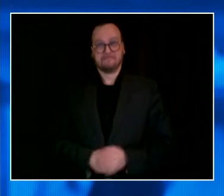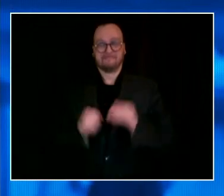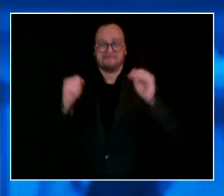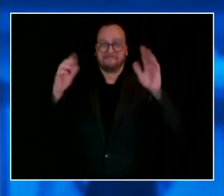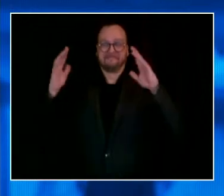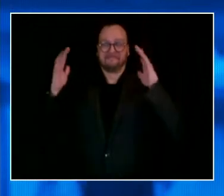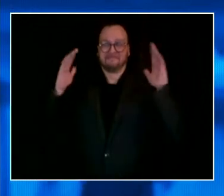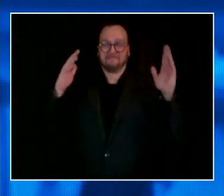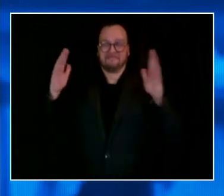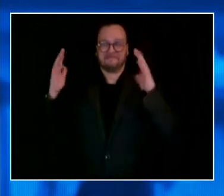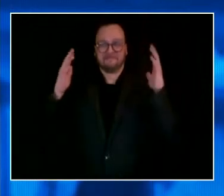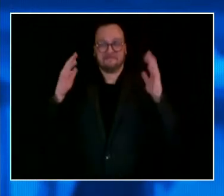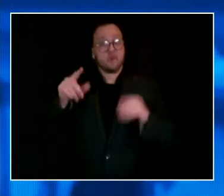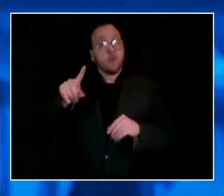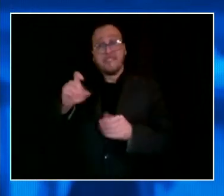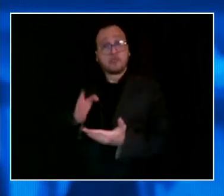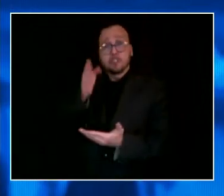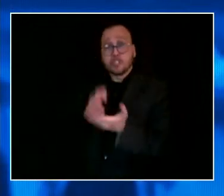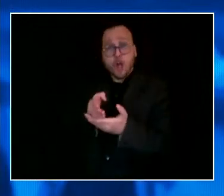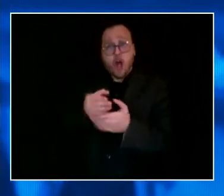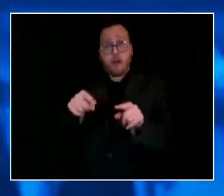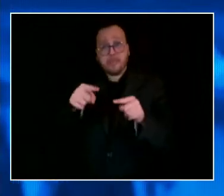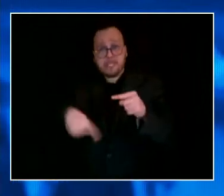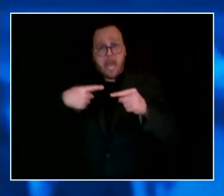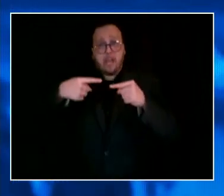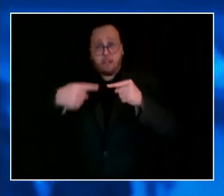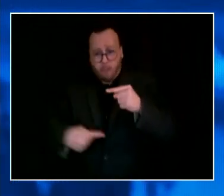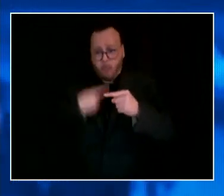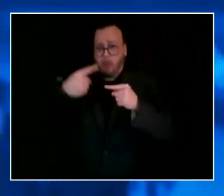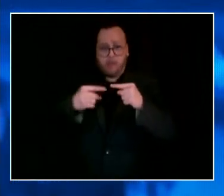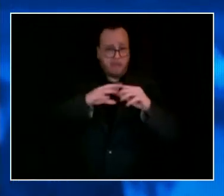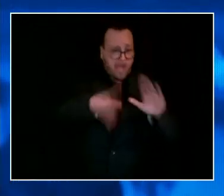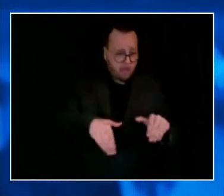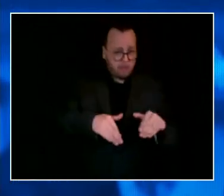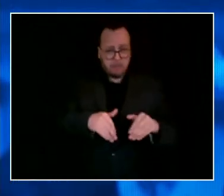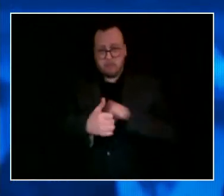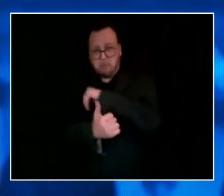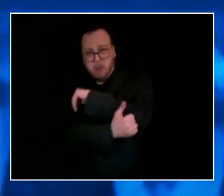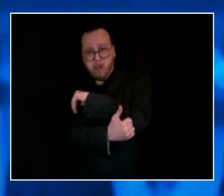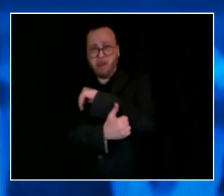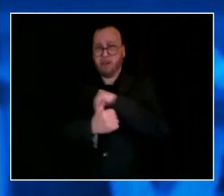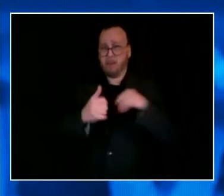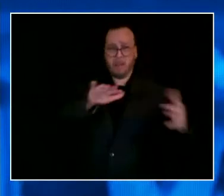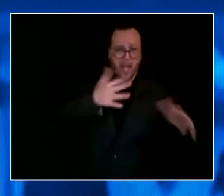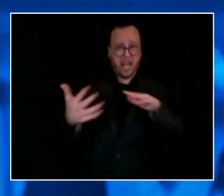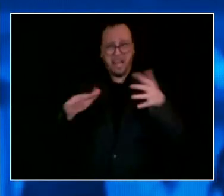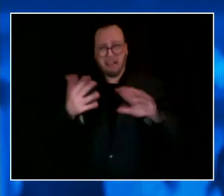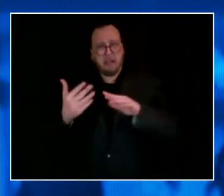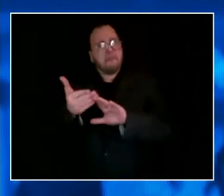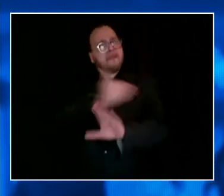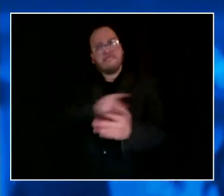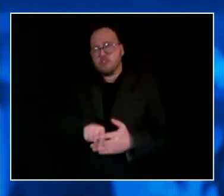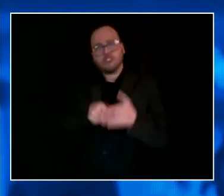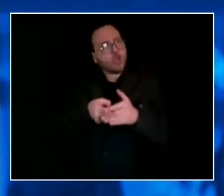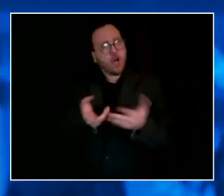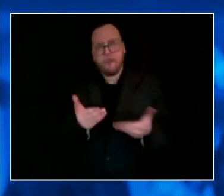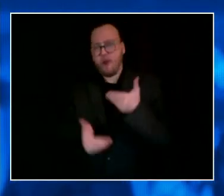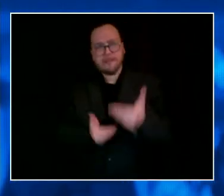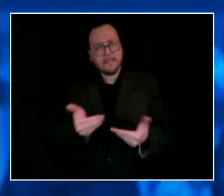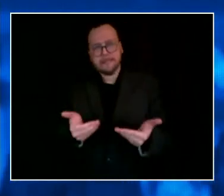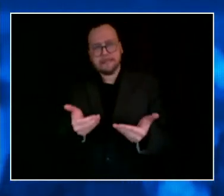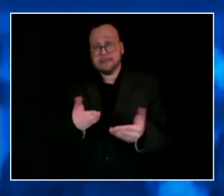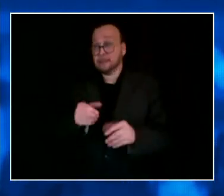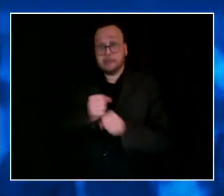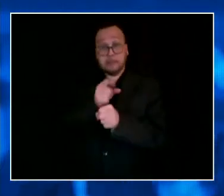We must stop the cycle of poverty and housing instability before it ever begins, and ensure mothers and